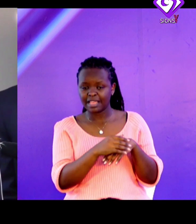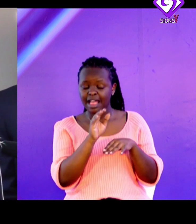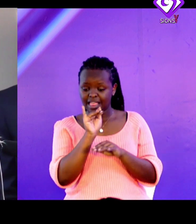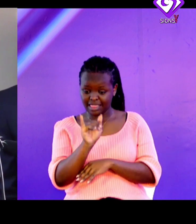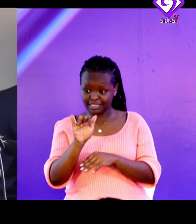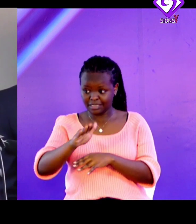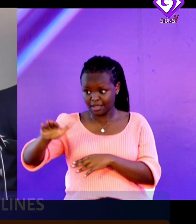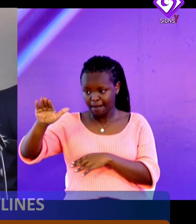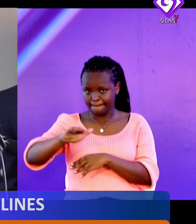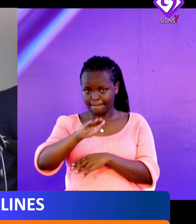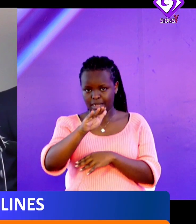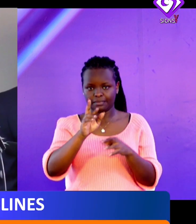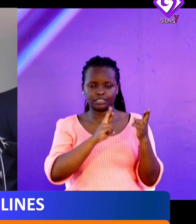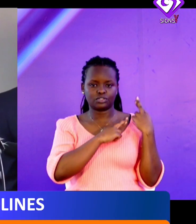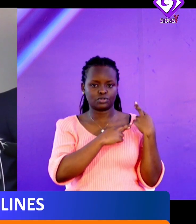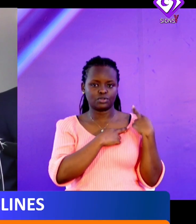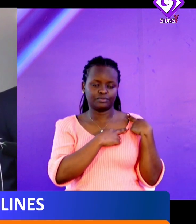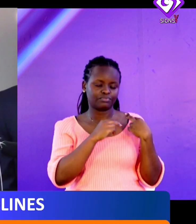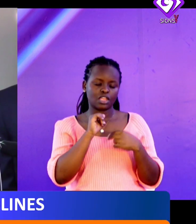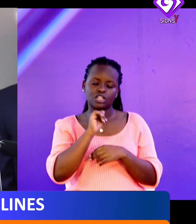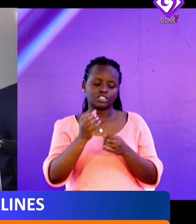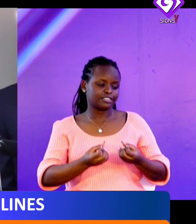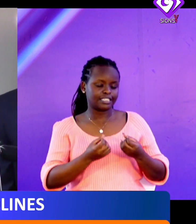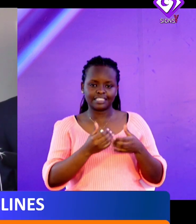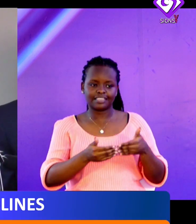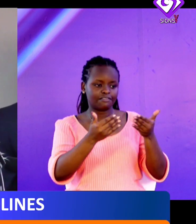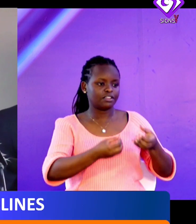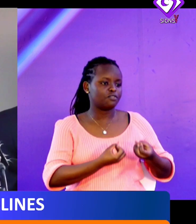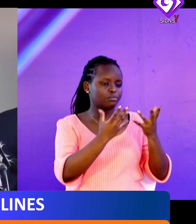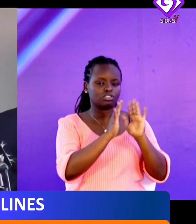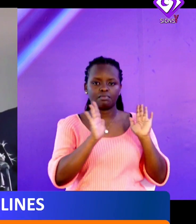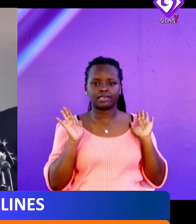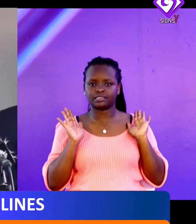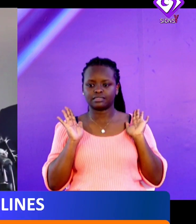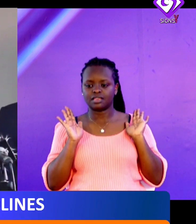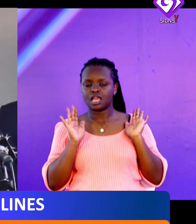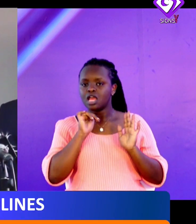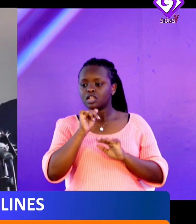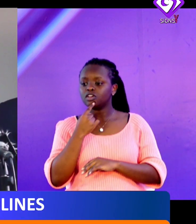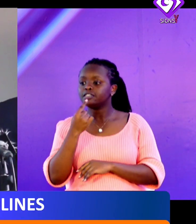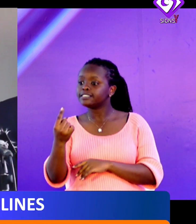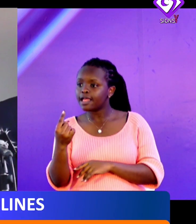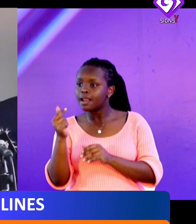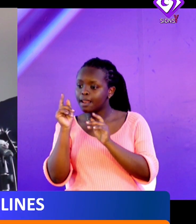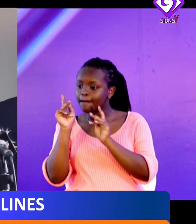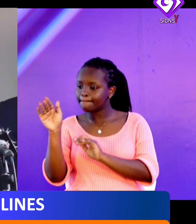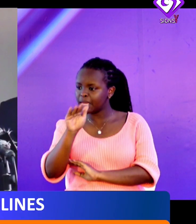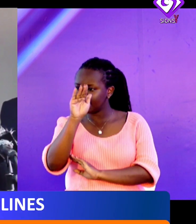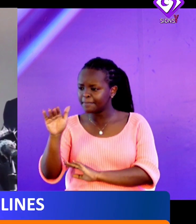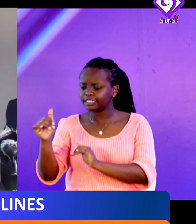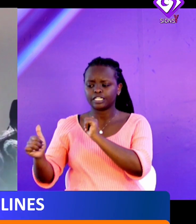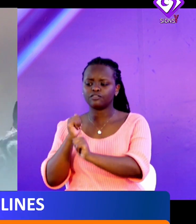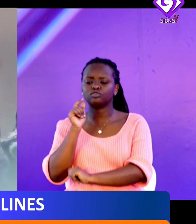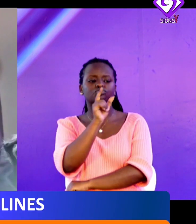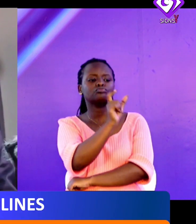provide that information. We cannot tell Parliament to refuse to appoint a person